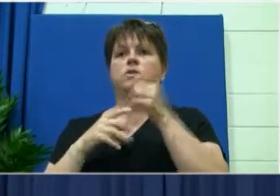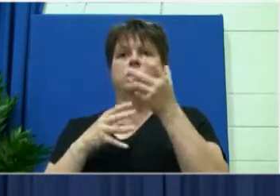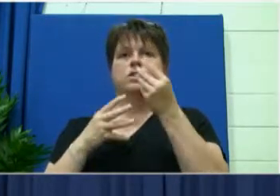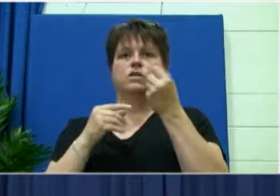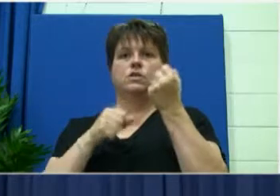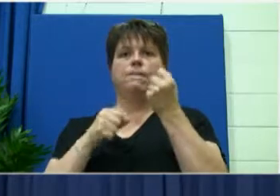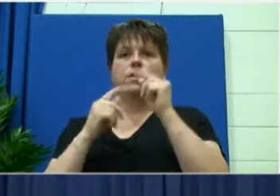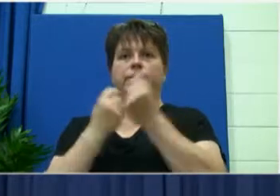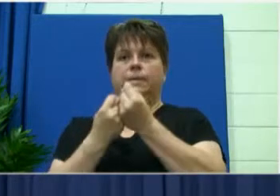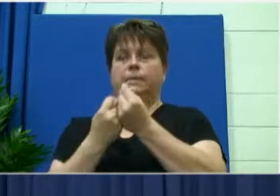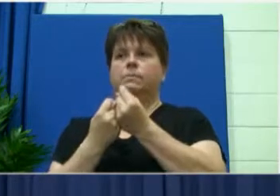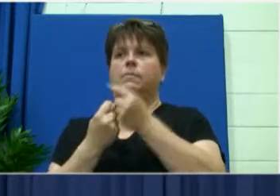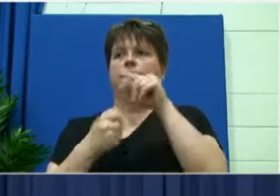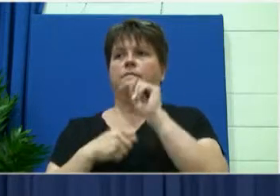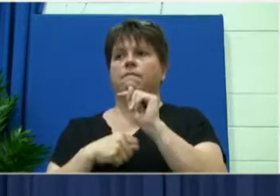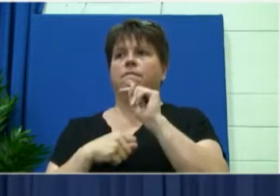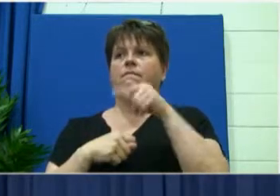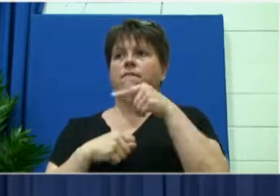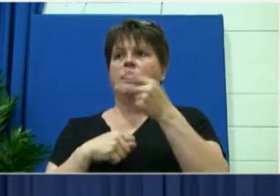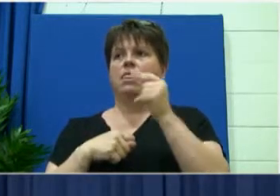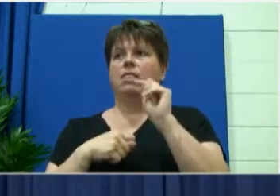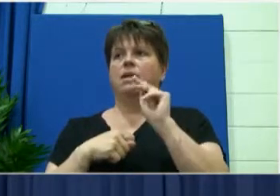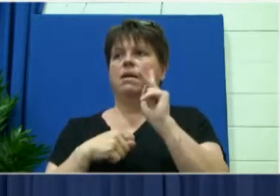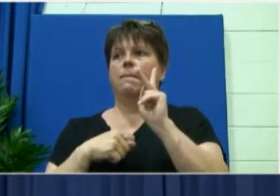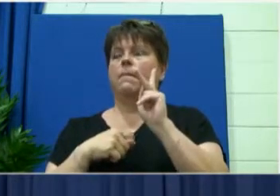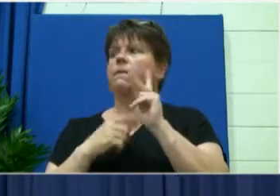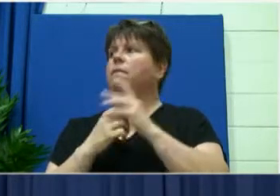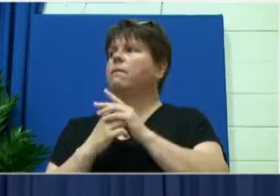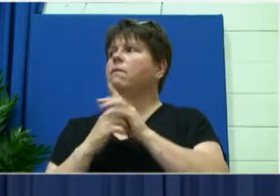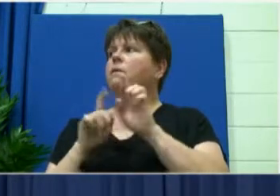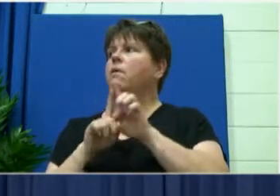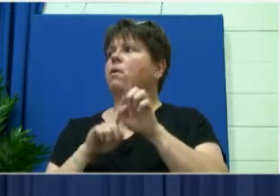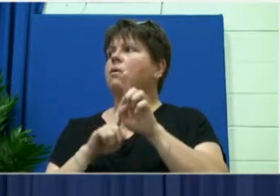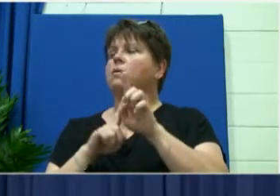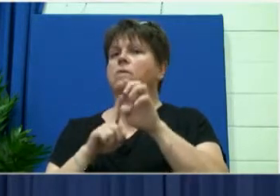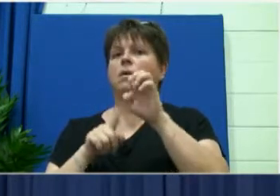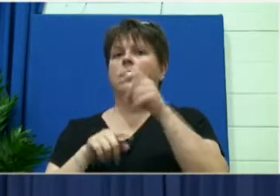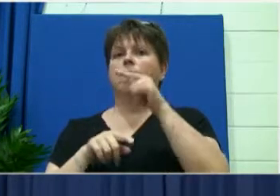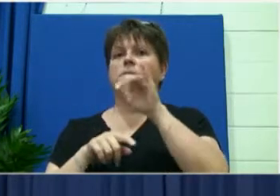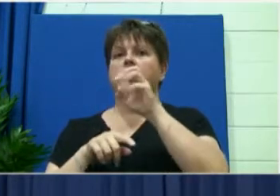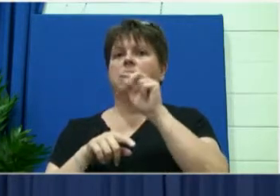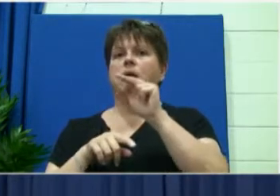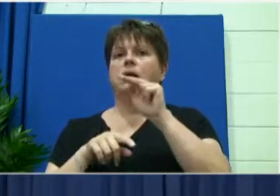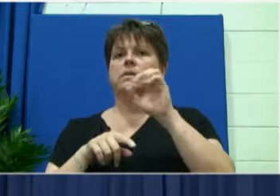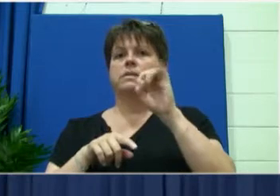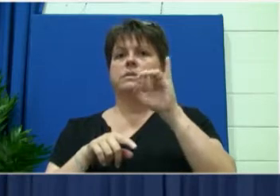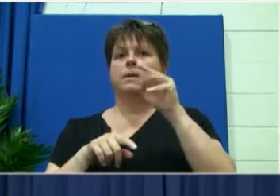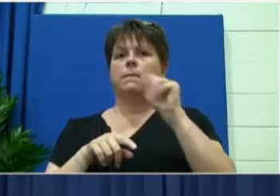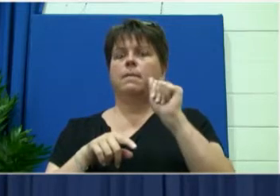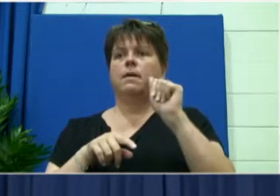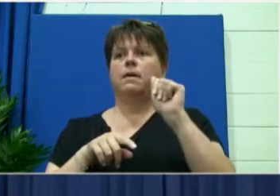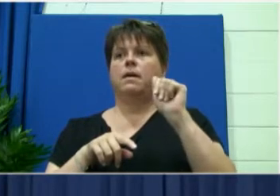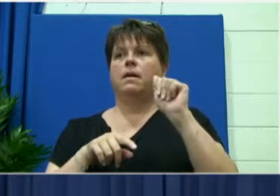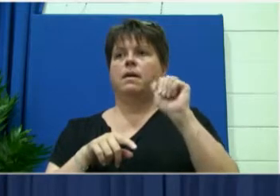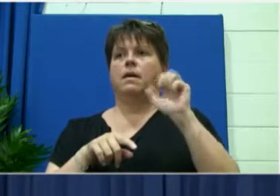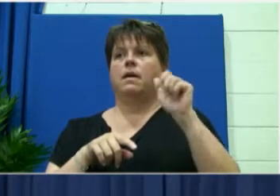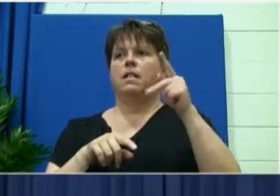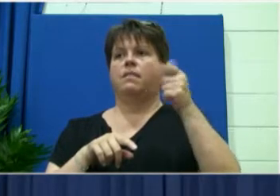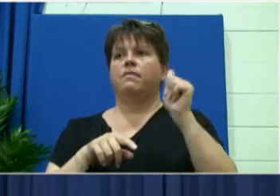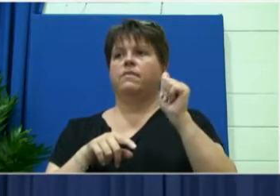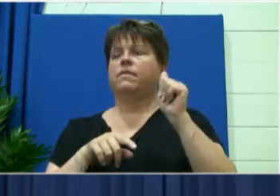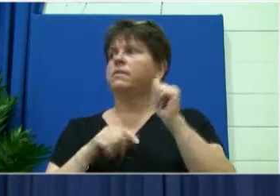softball team and Phi Theta Kappa. She is also a member of Epsilon Sigma Alpha and assistant coach